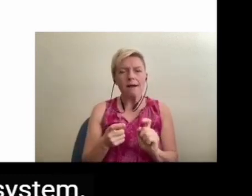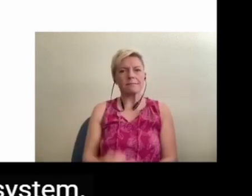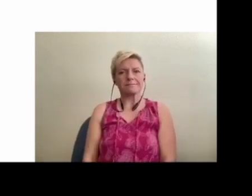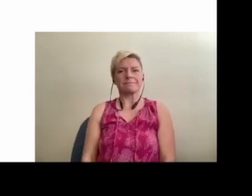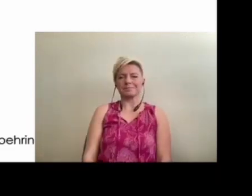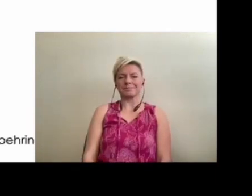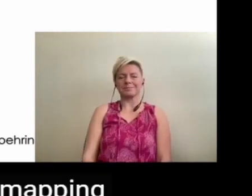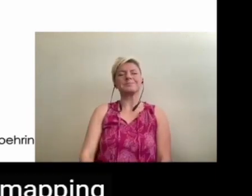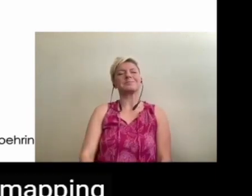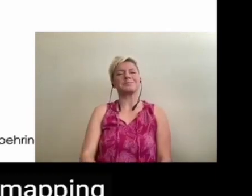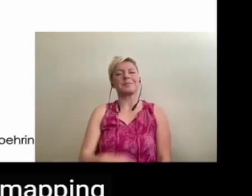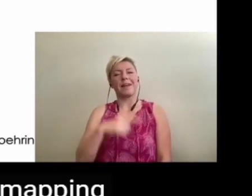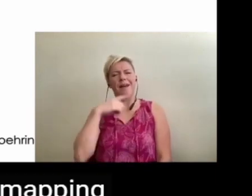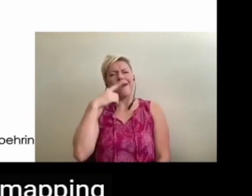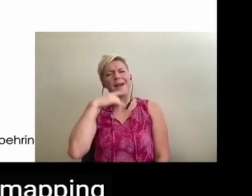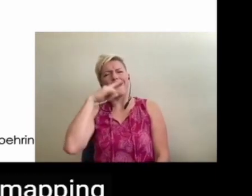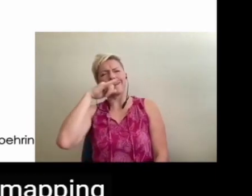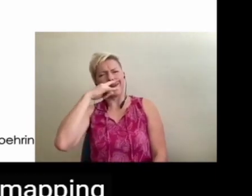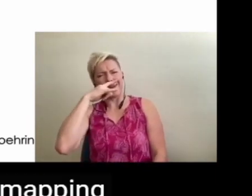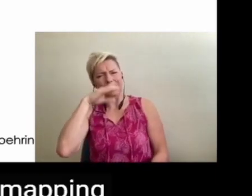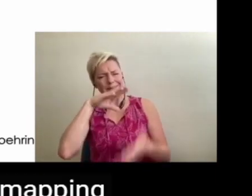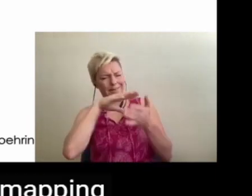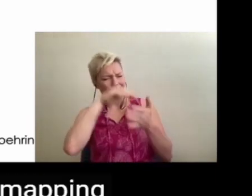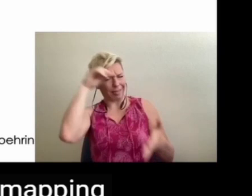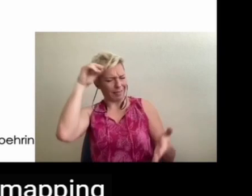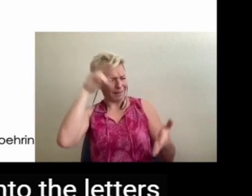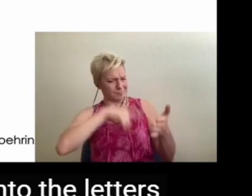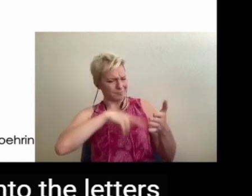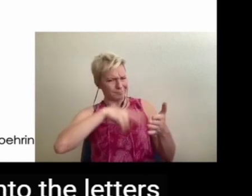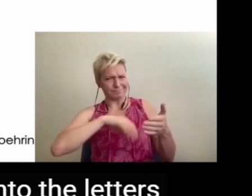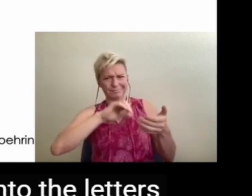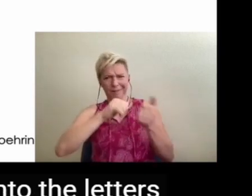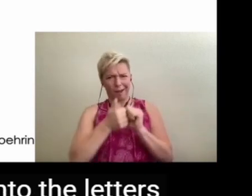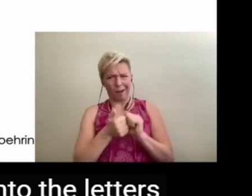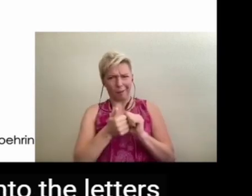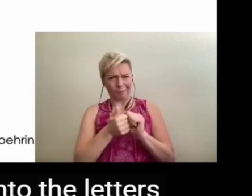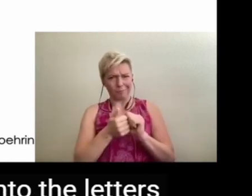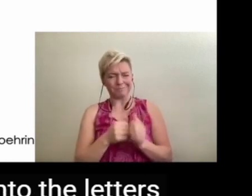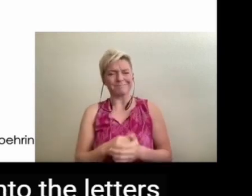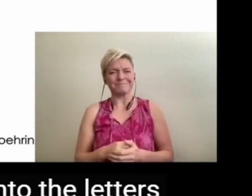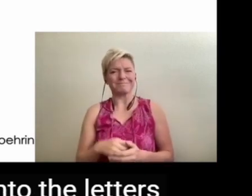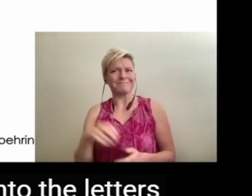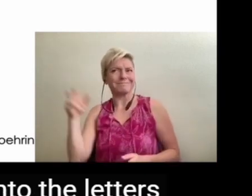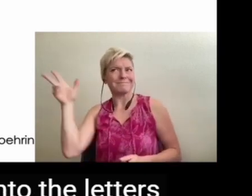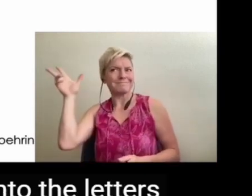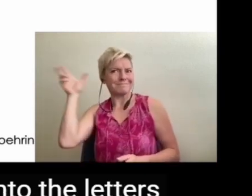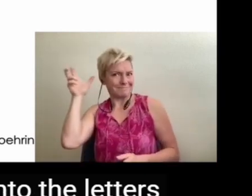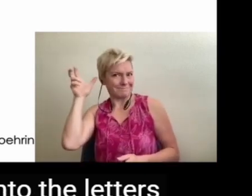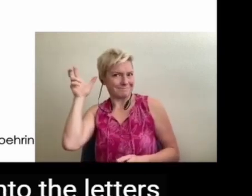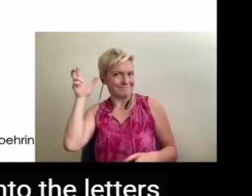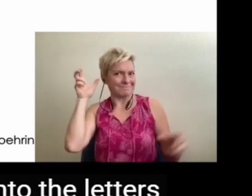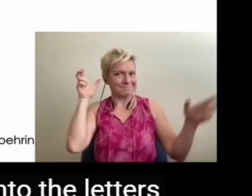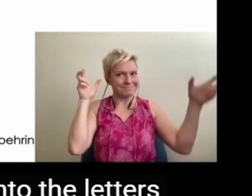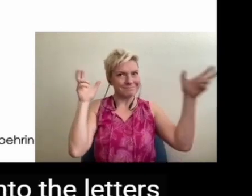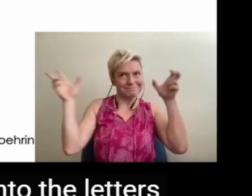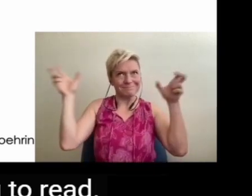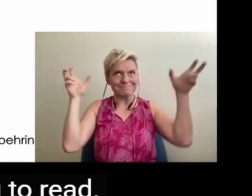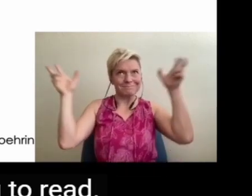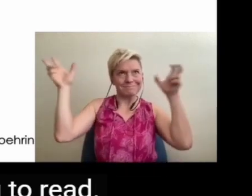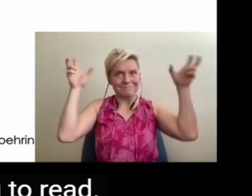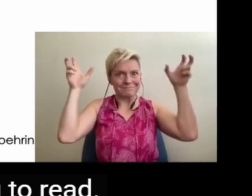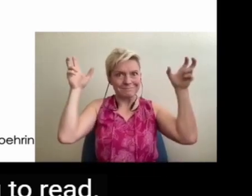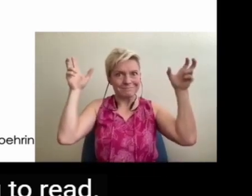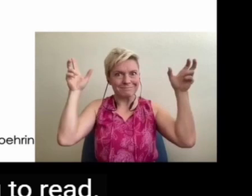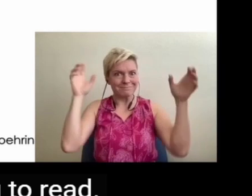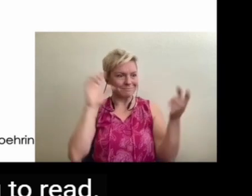system. Hearing children learn to read by mapping the sounds of their spoken language onto the letters of